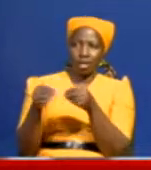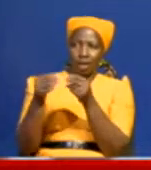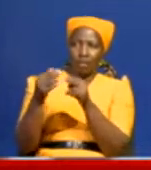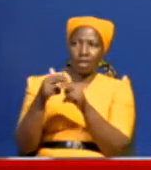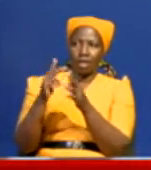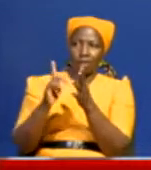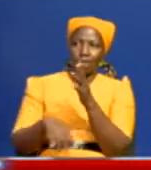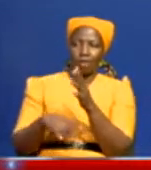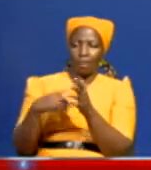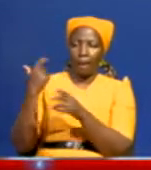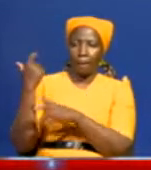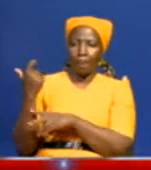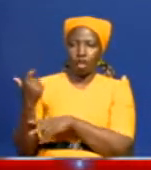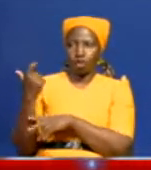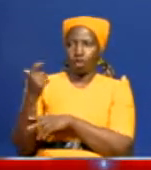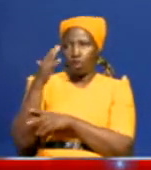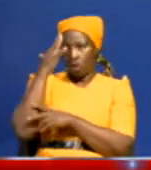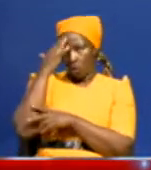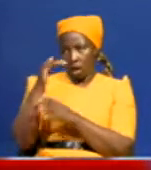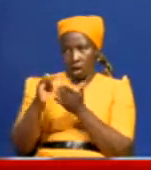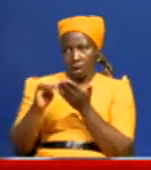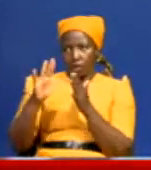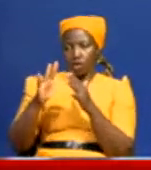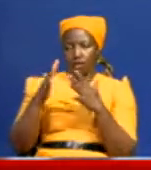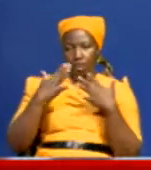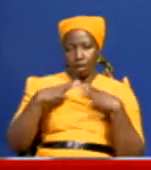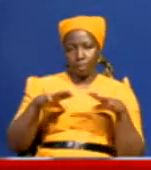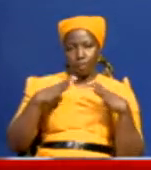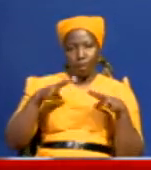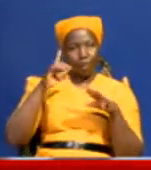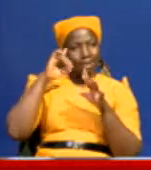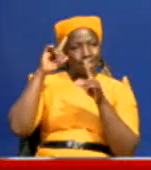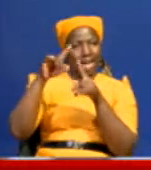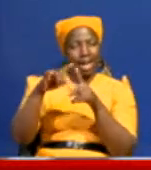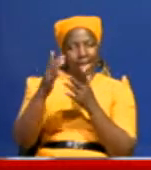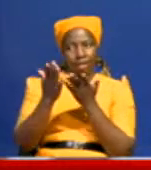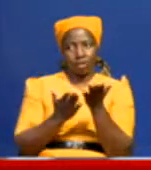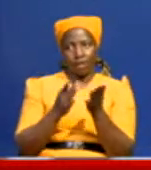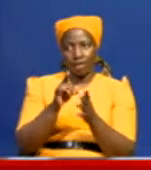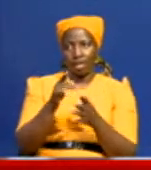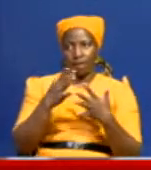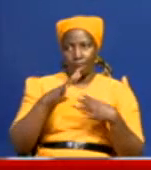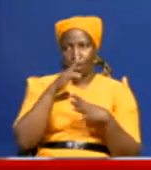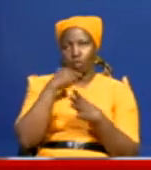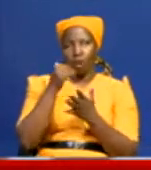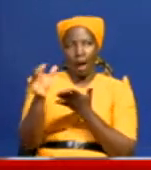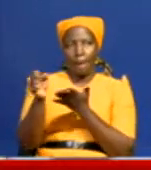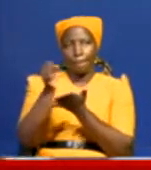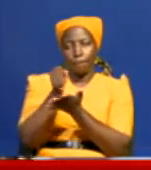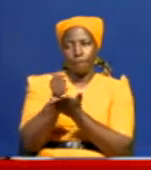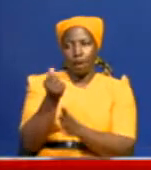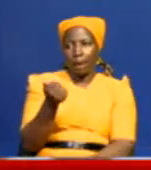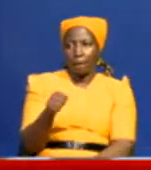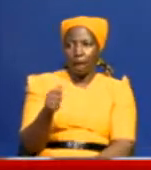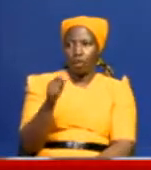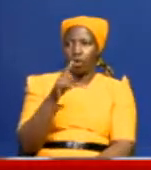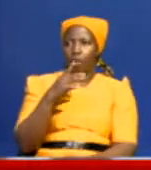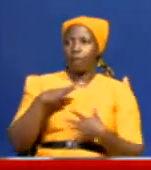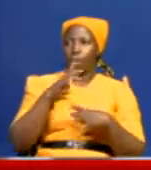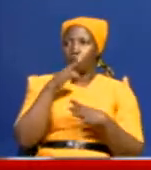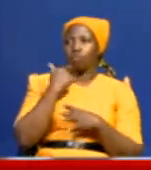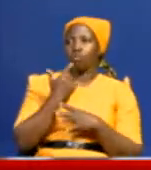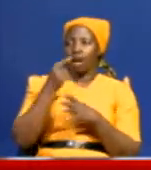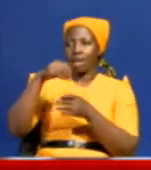the people we are targeting to serve are people who are not formally employed, are people who are in informal